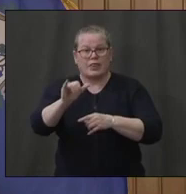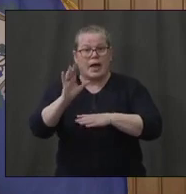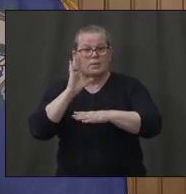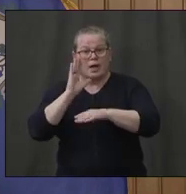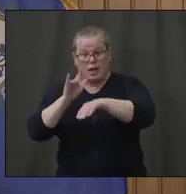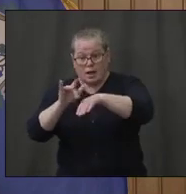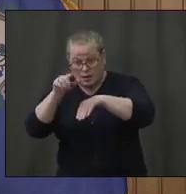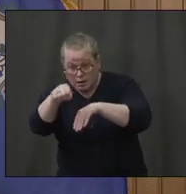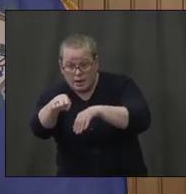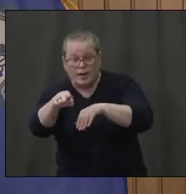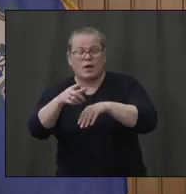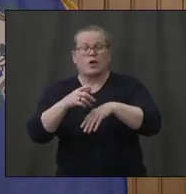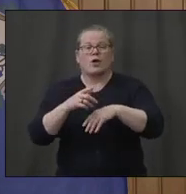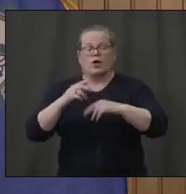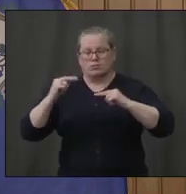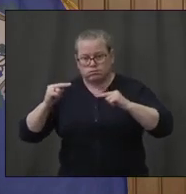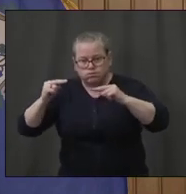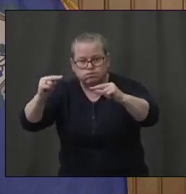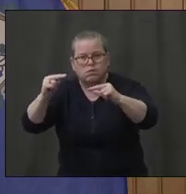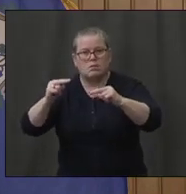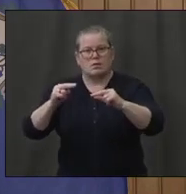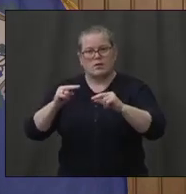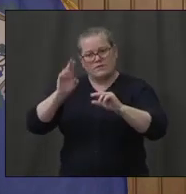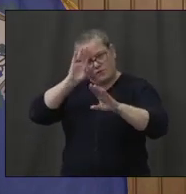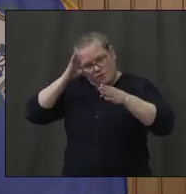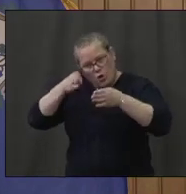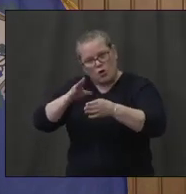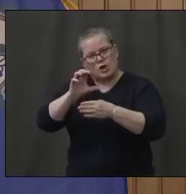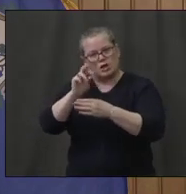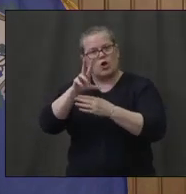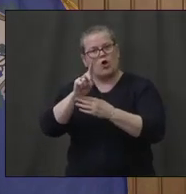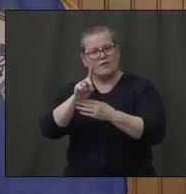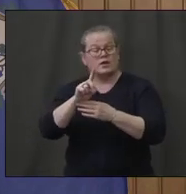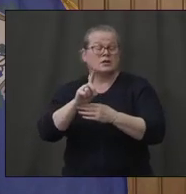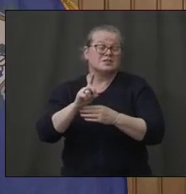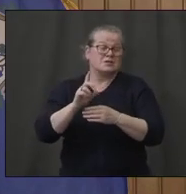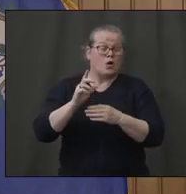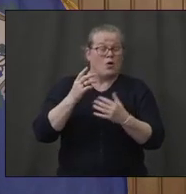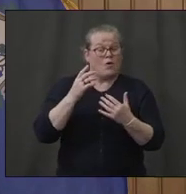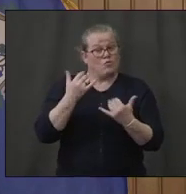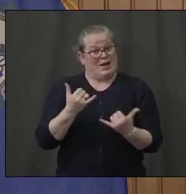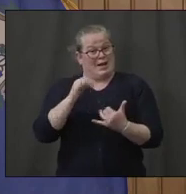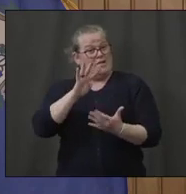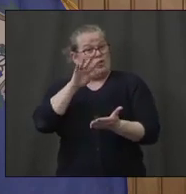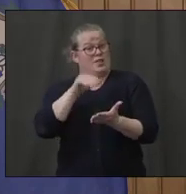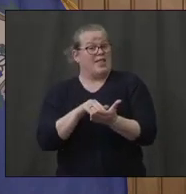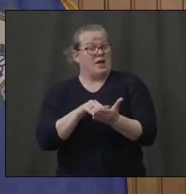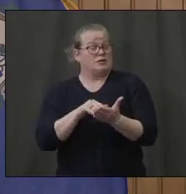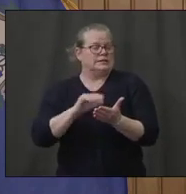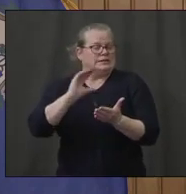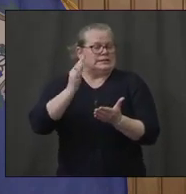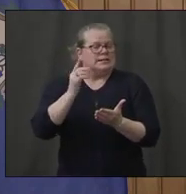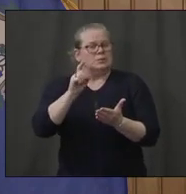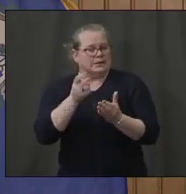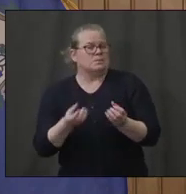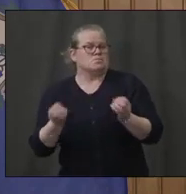and expanding our capacity from, say, 4,000 to 7,000 beds. In